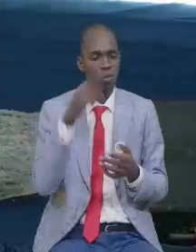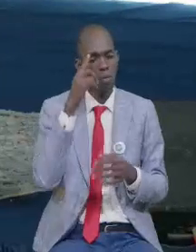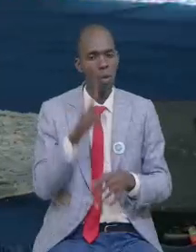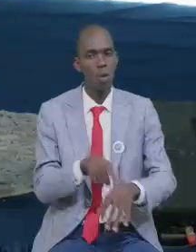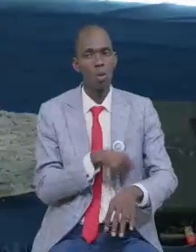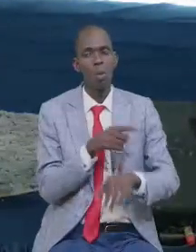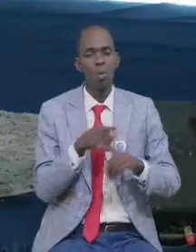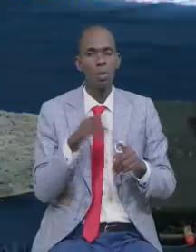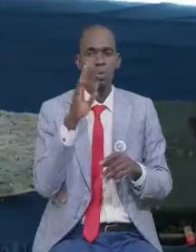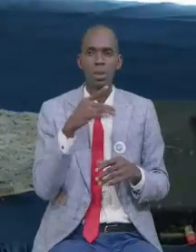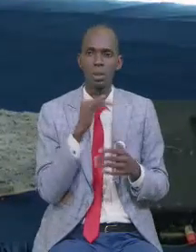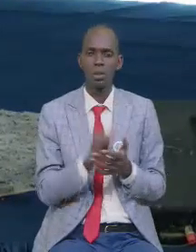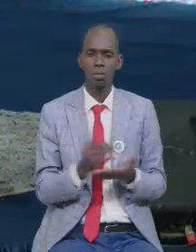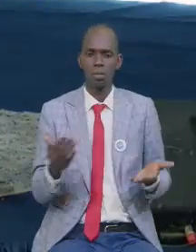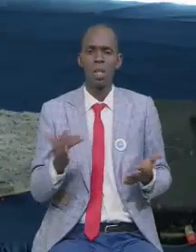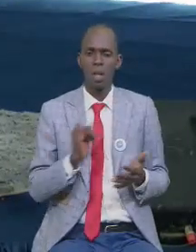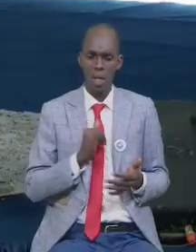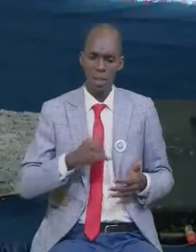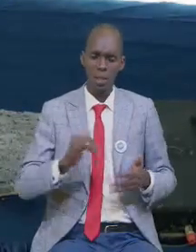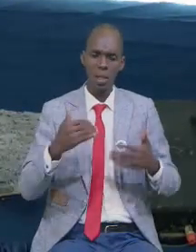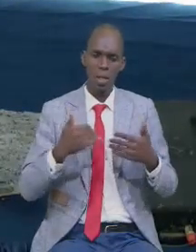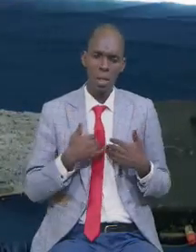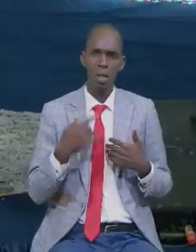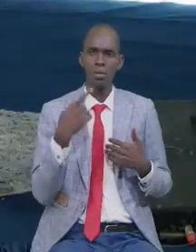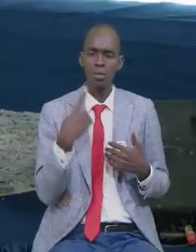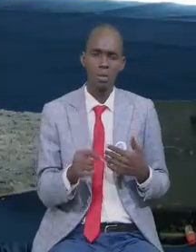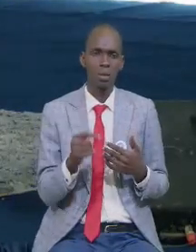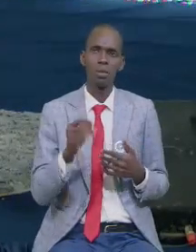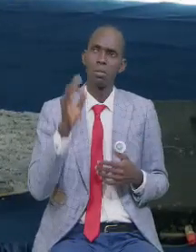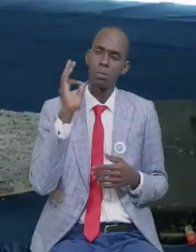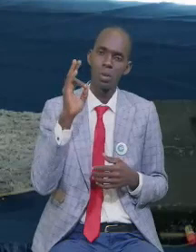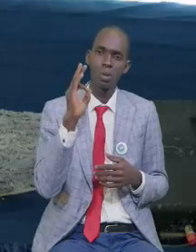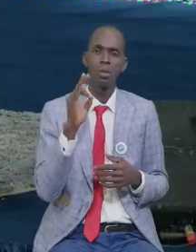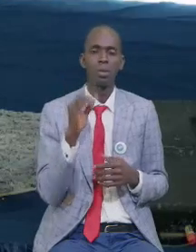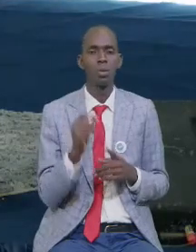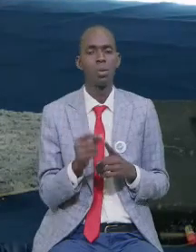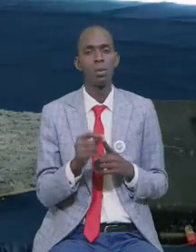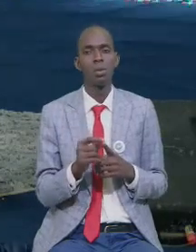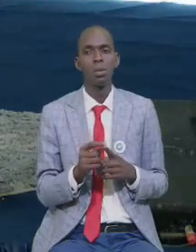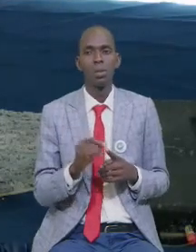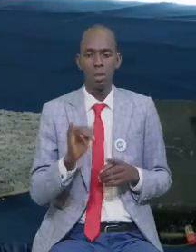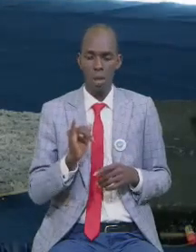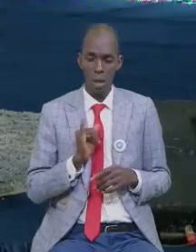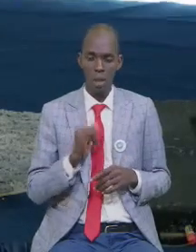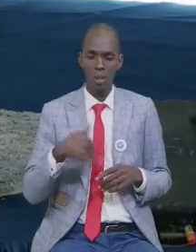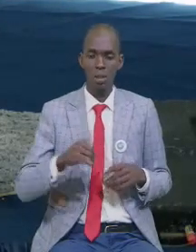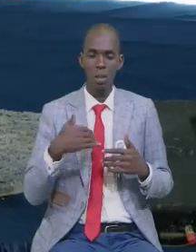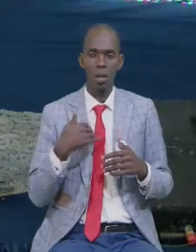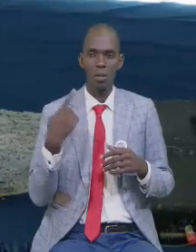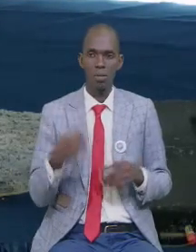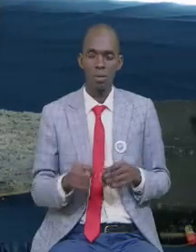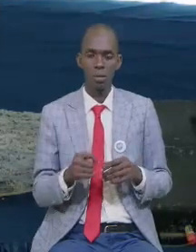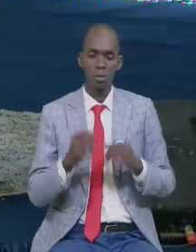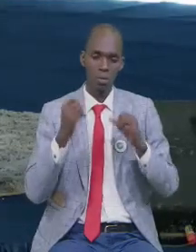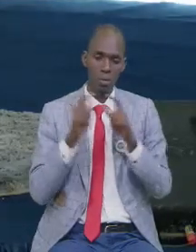said, I still have the message, and I still have the penetrating power of God